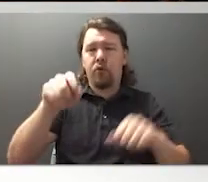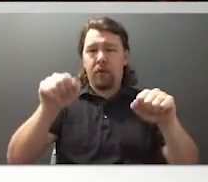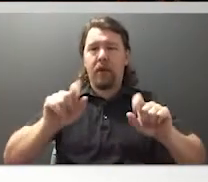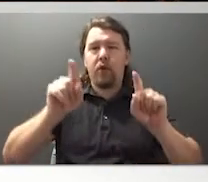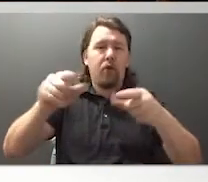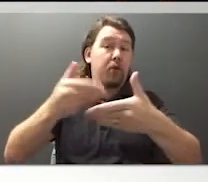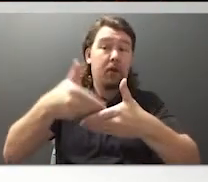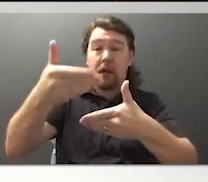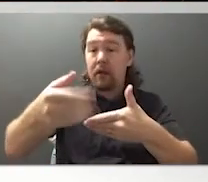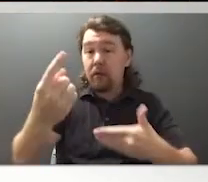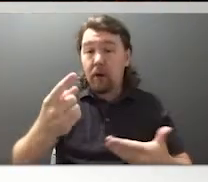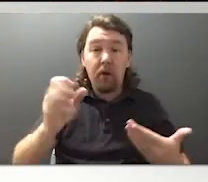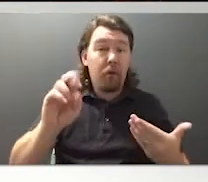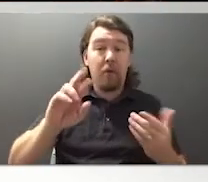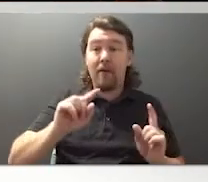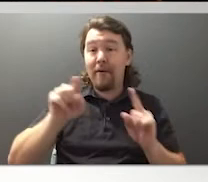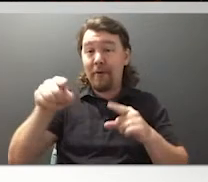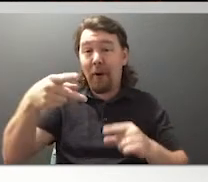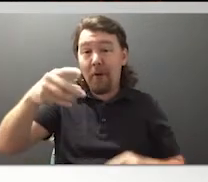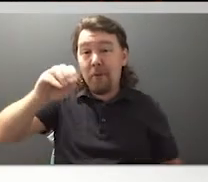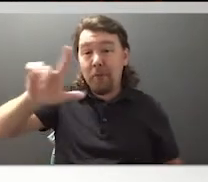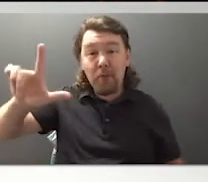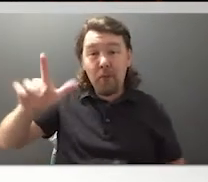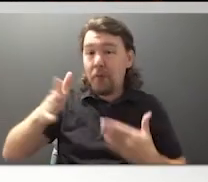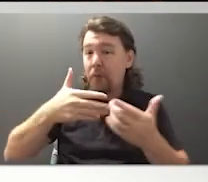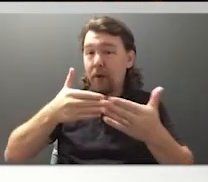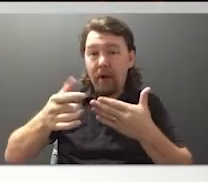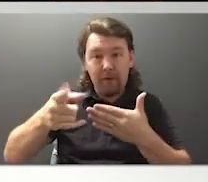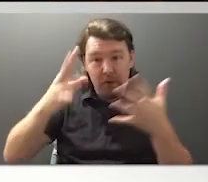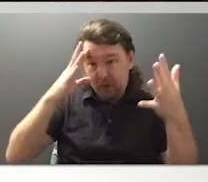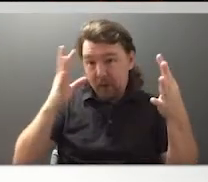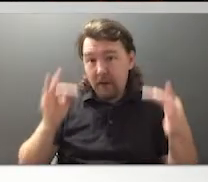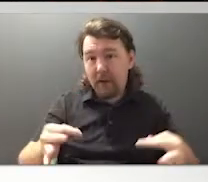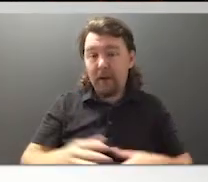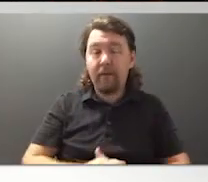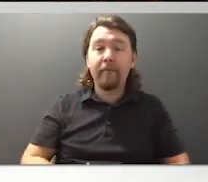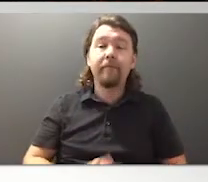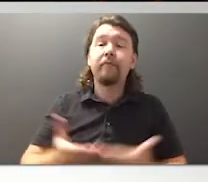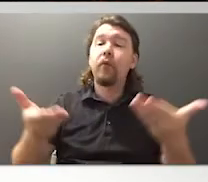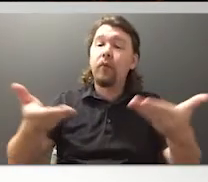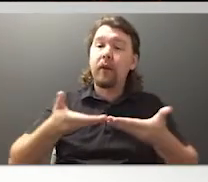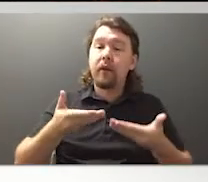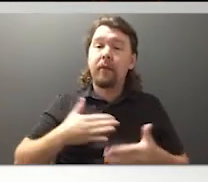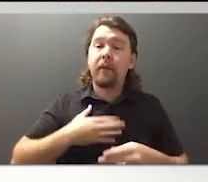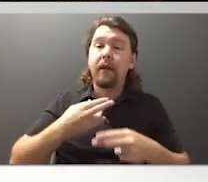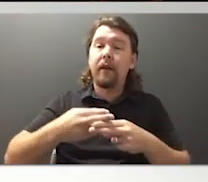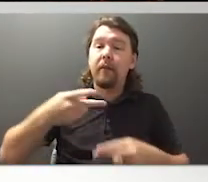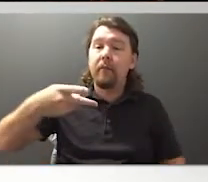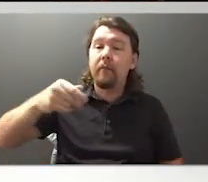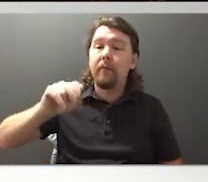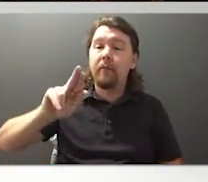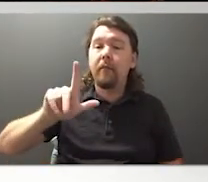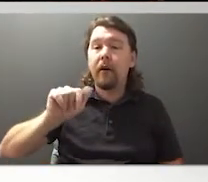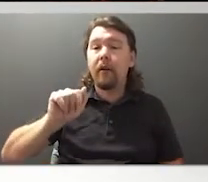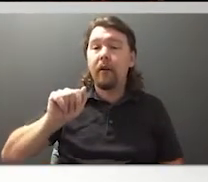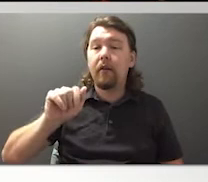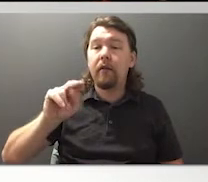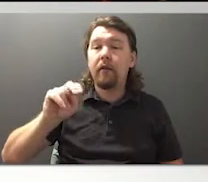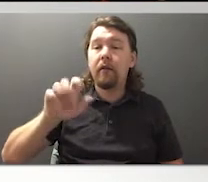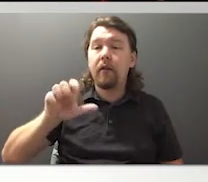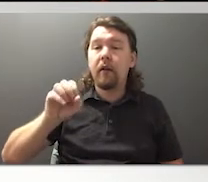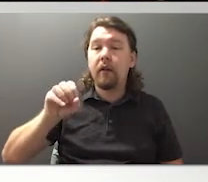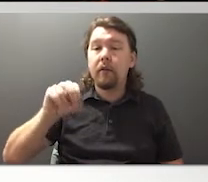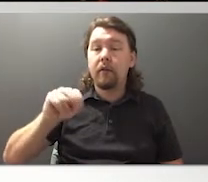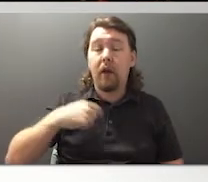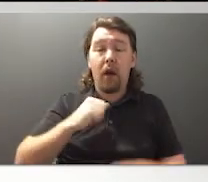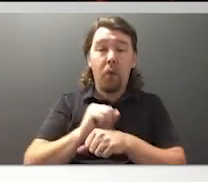it is, poolside or whatever it is you're gonna do. Welcome. My name is Paula Nelson, and I work for Step Up for Students.